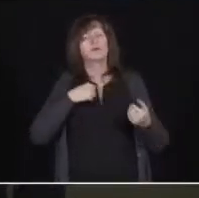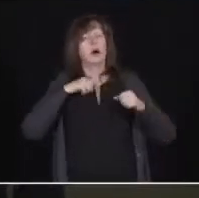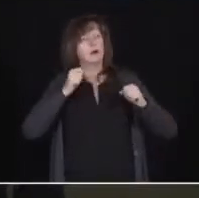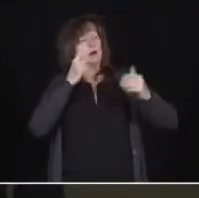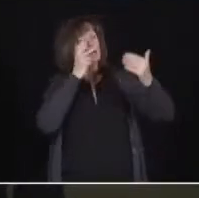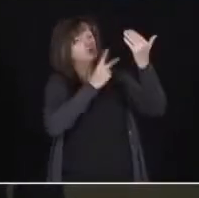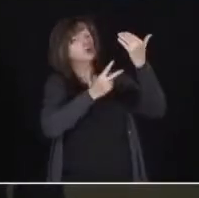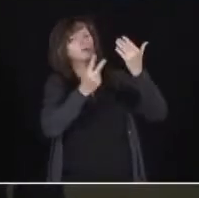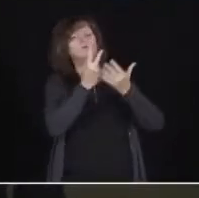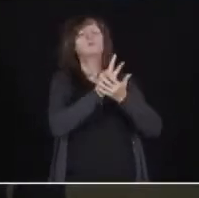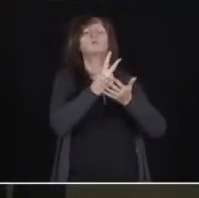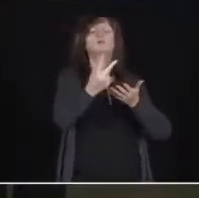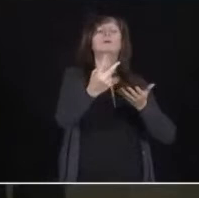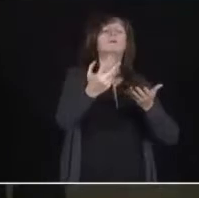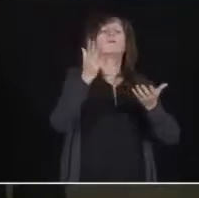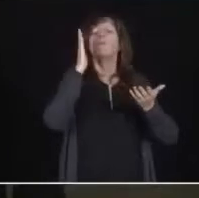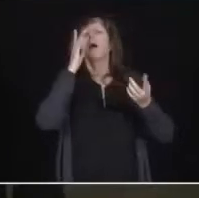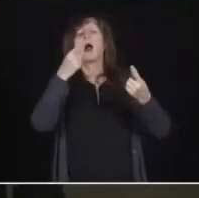I really